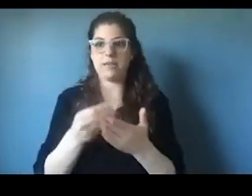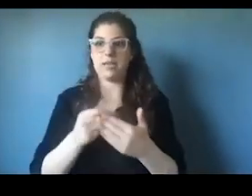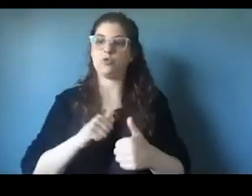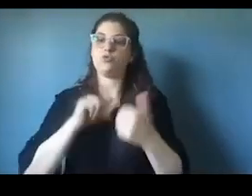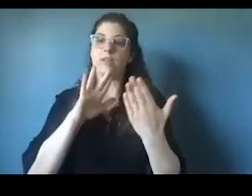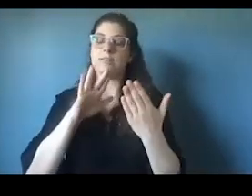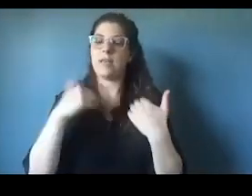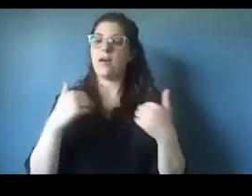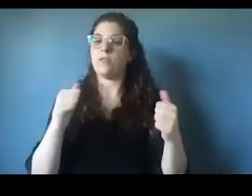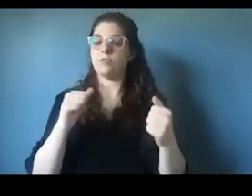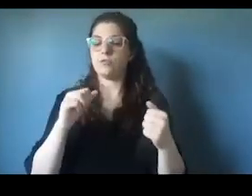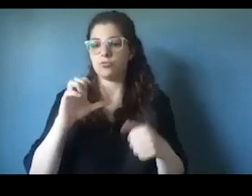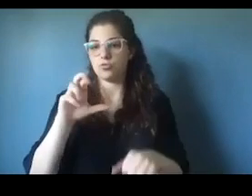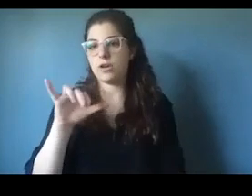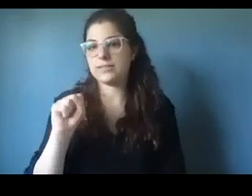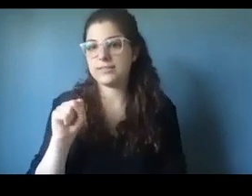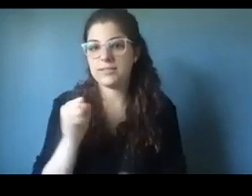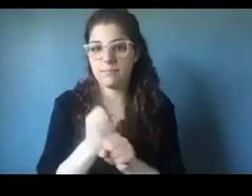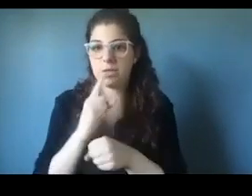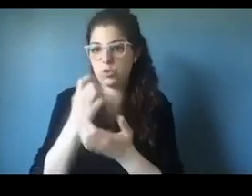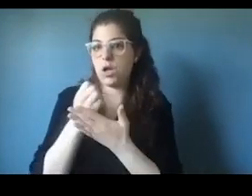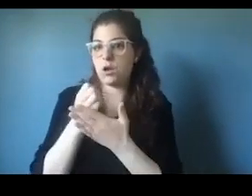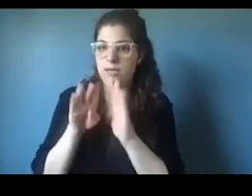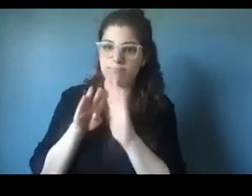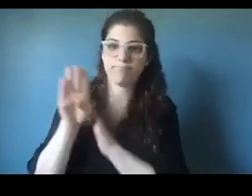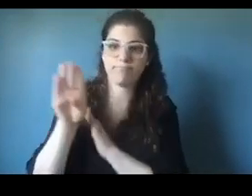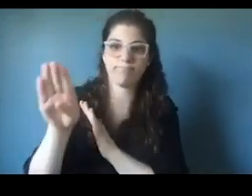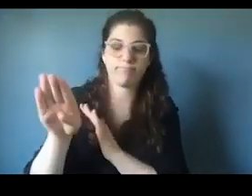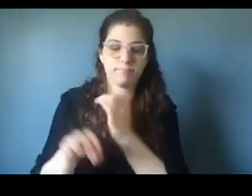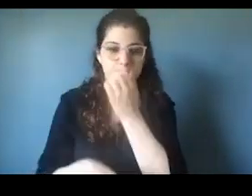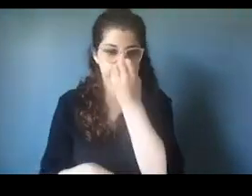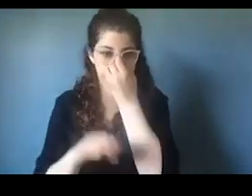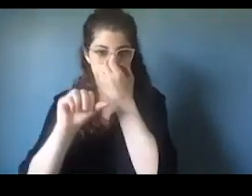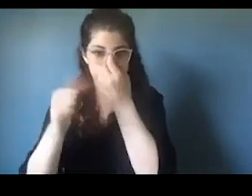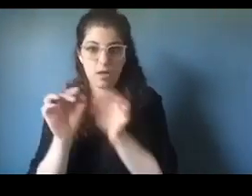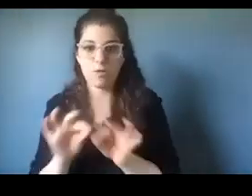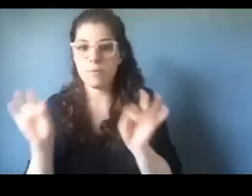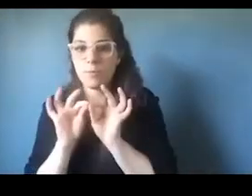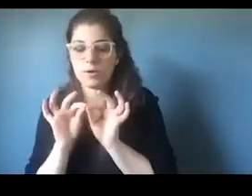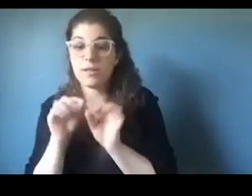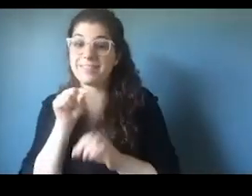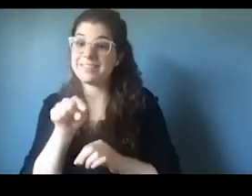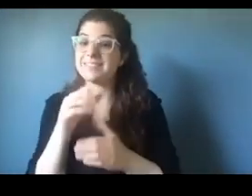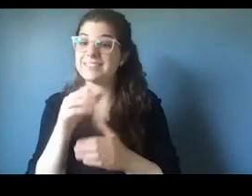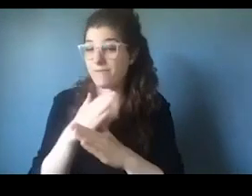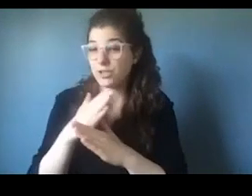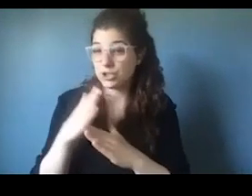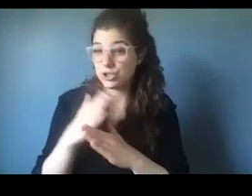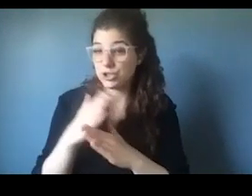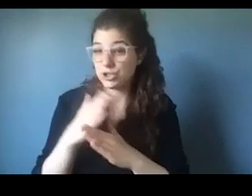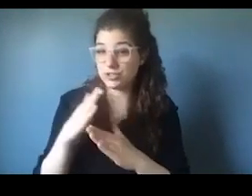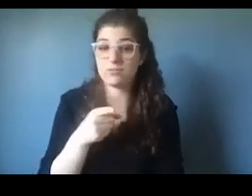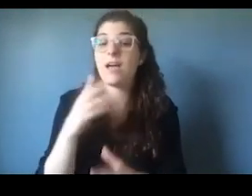keep the economy on track. The other thing that's really important to note is this is an average, okay? This